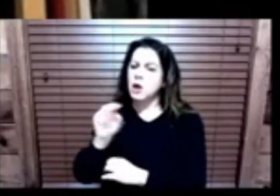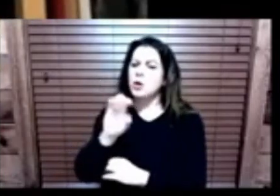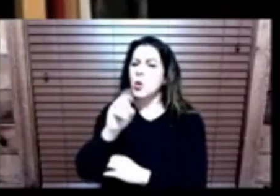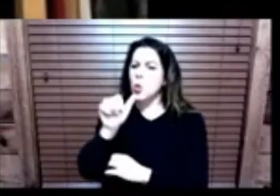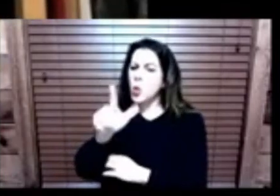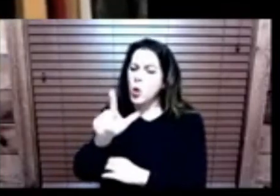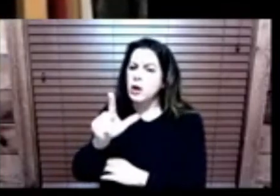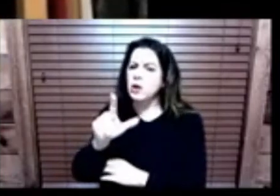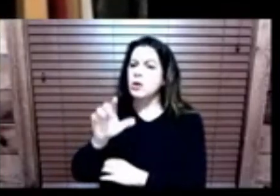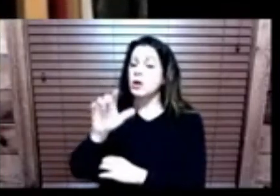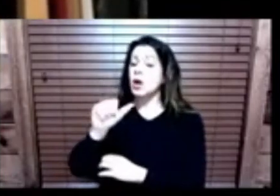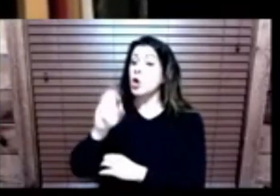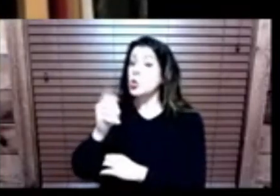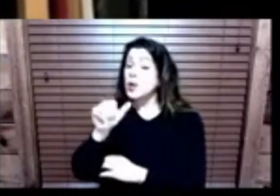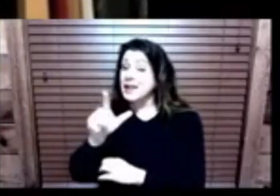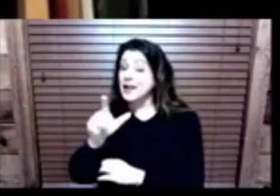and pastel.